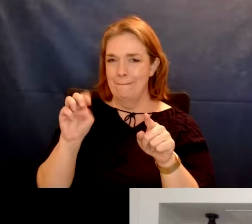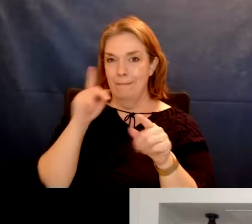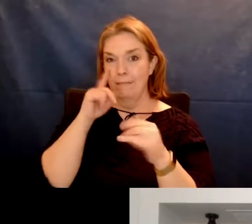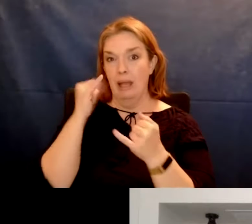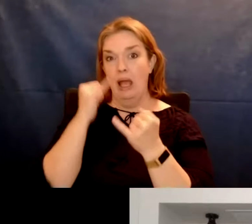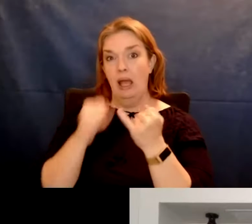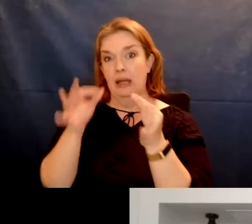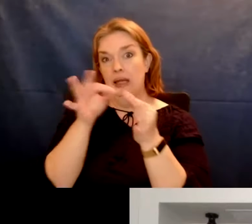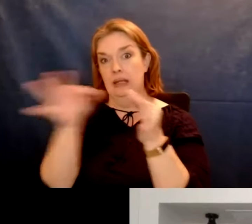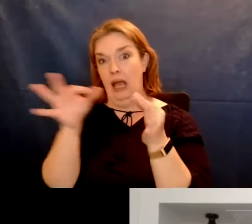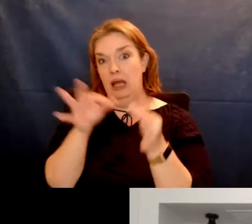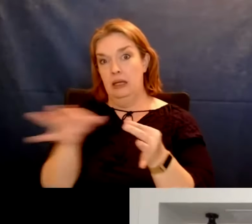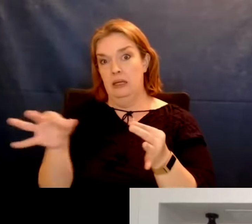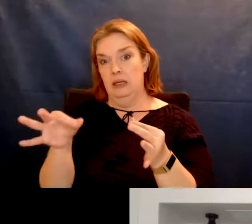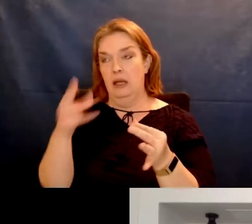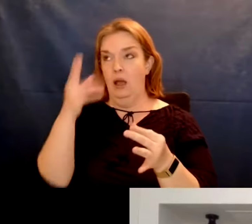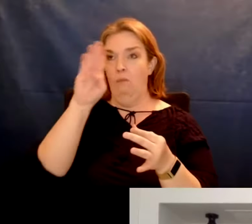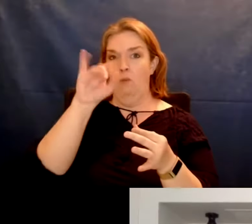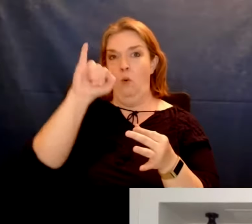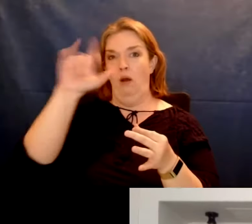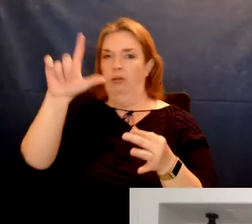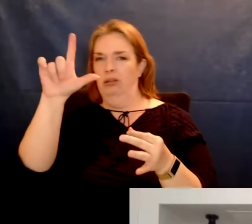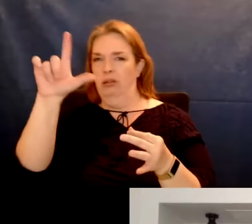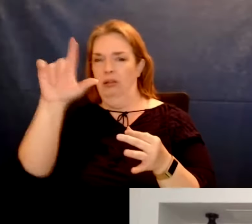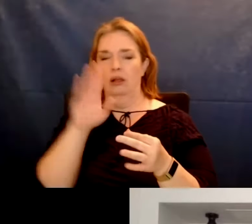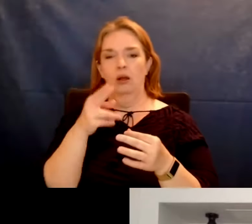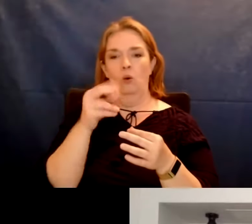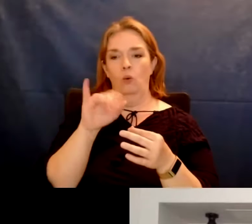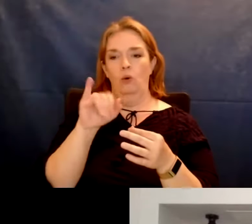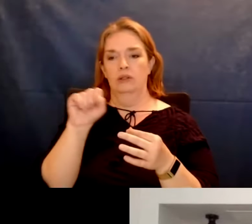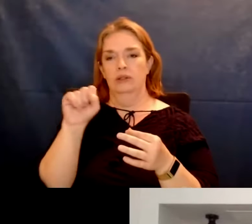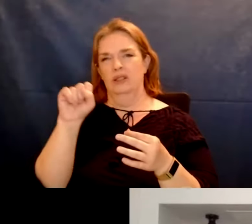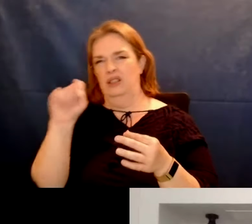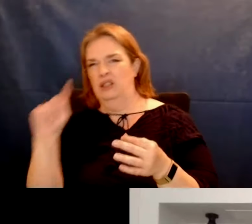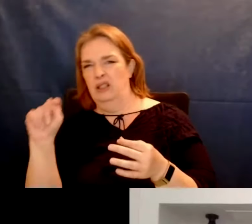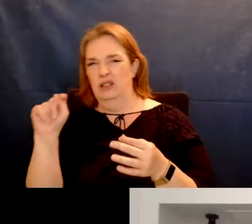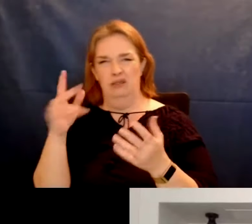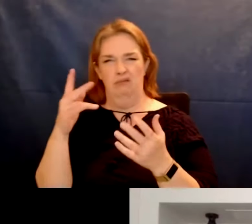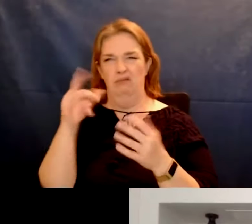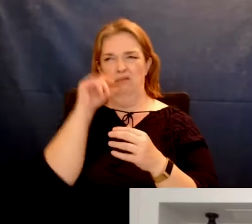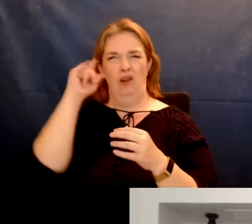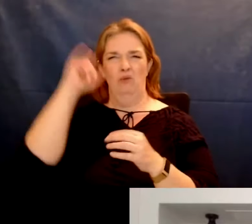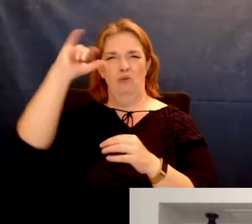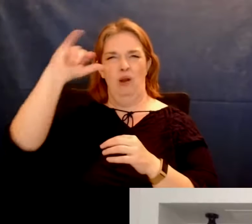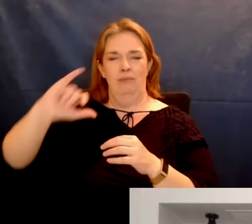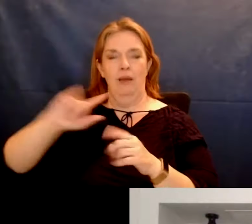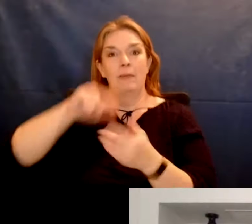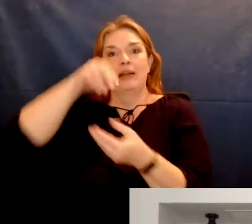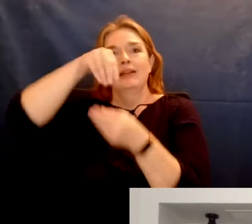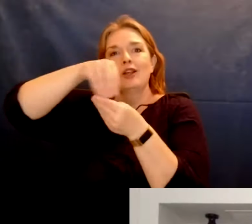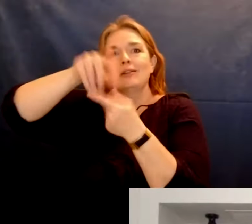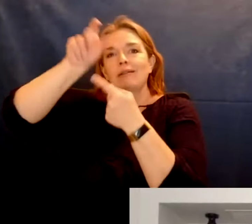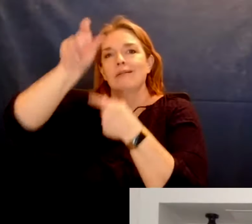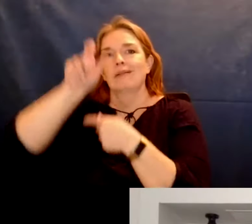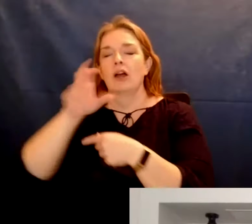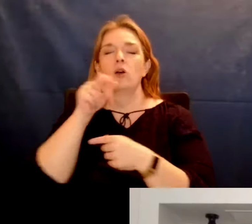with a hard rhyme usually. So it's fun to sort of even play with how close you